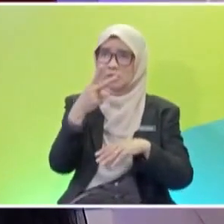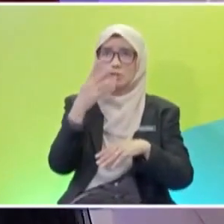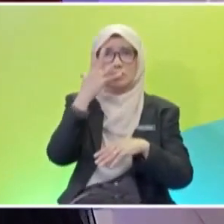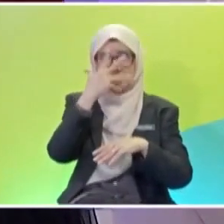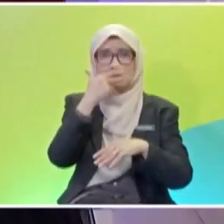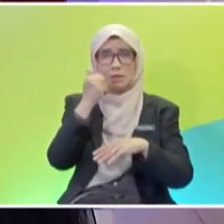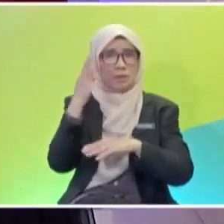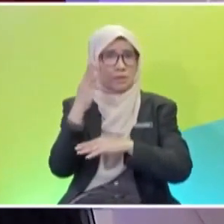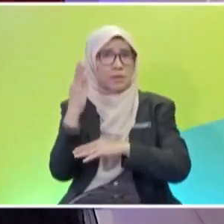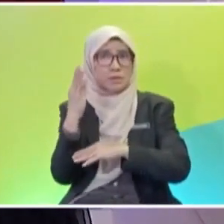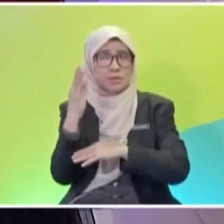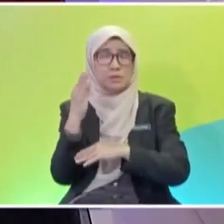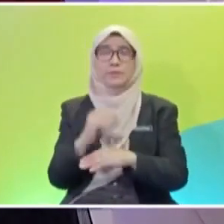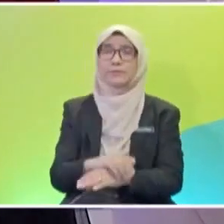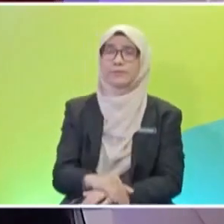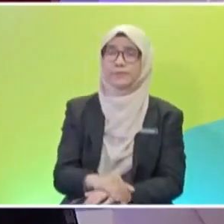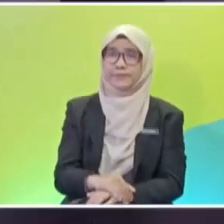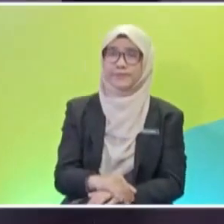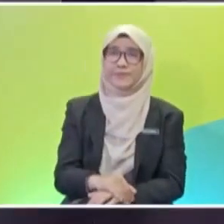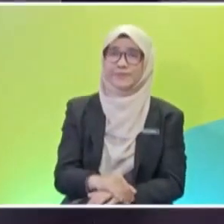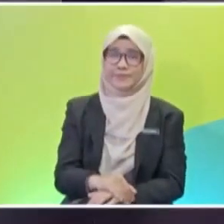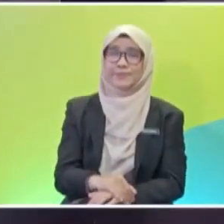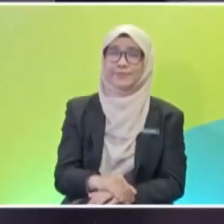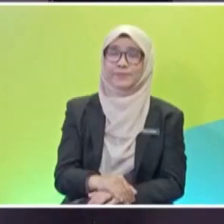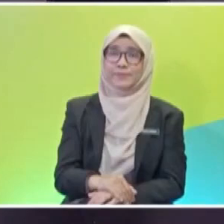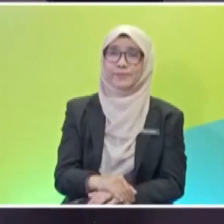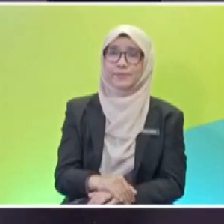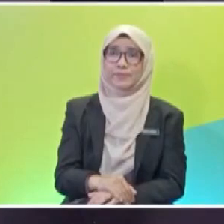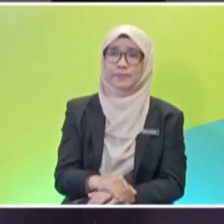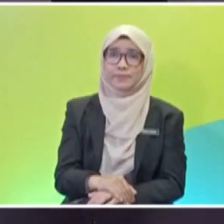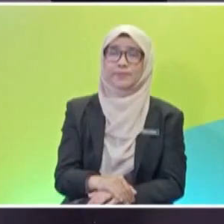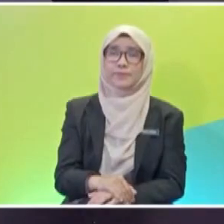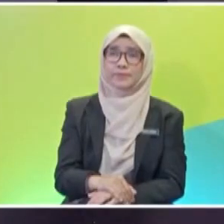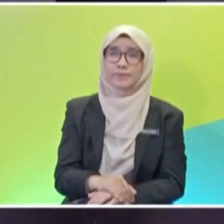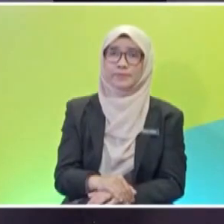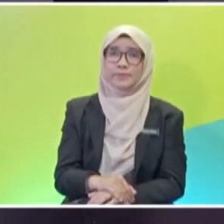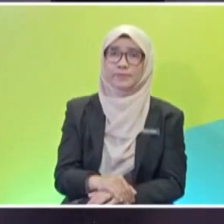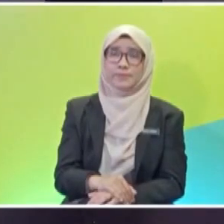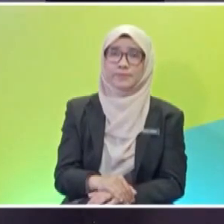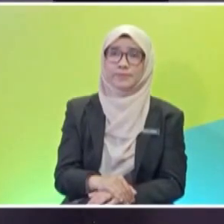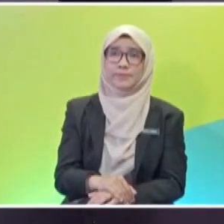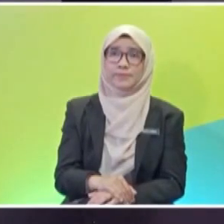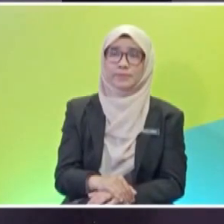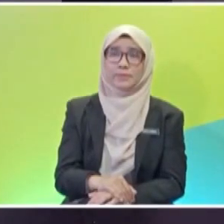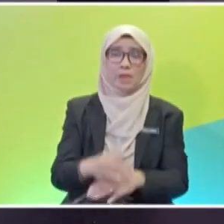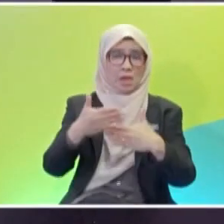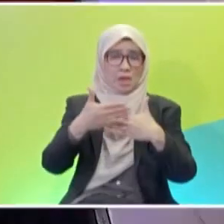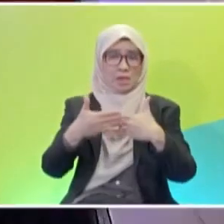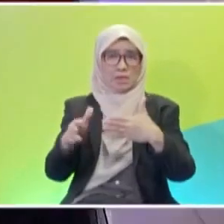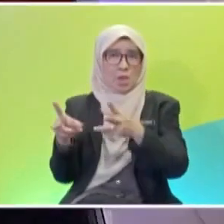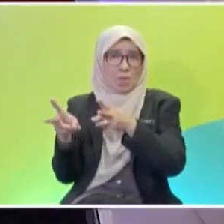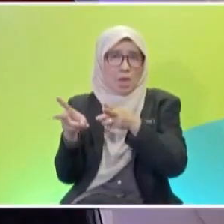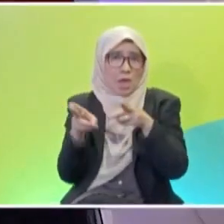look a bit better. But yeah. I mean, because I'm a smiley person. Right. But she looks okay, in my opinion. Mm-hmm. All right. But then after